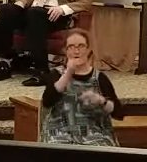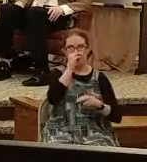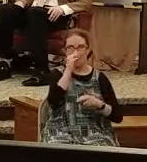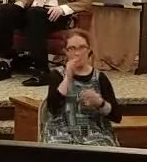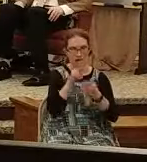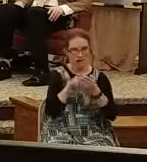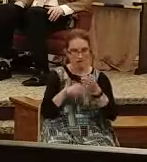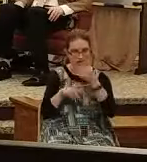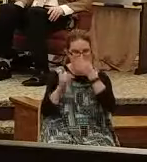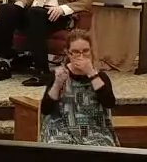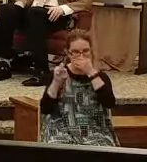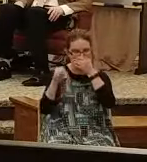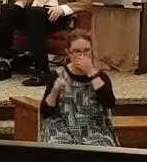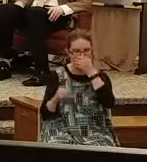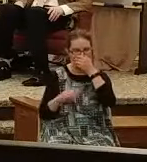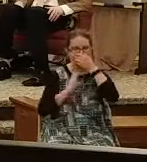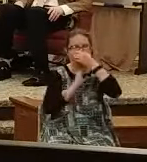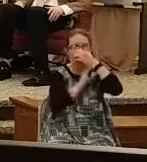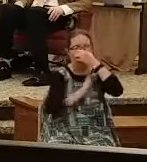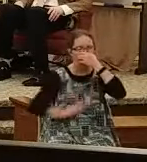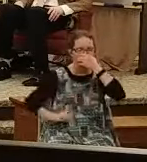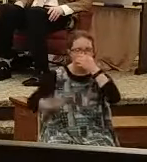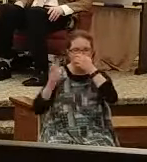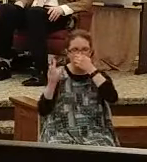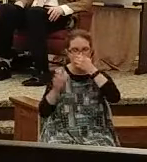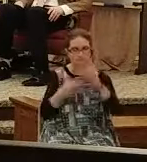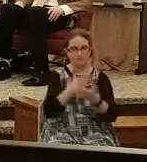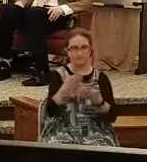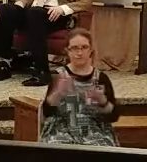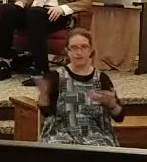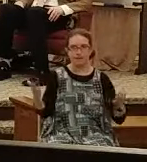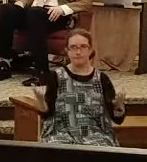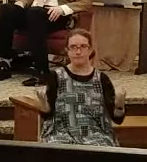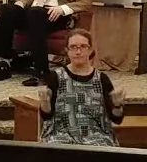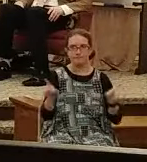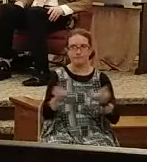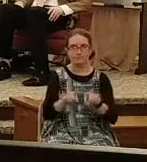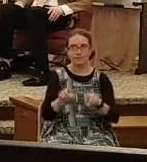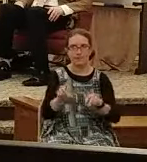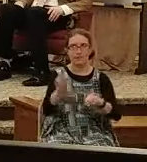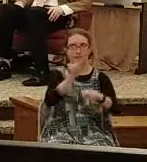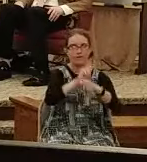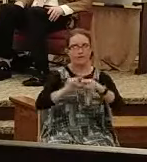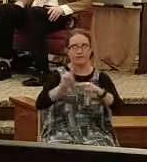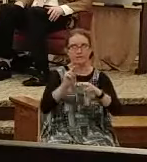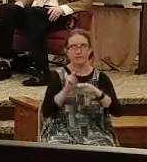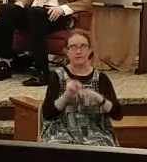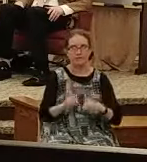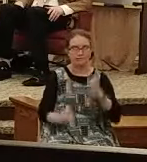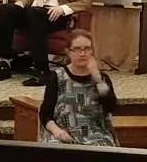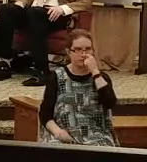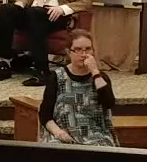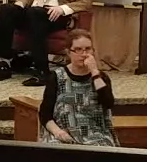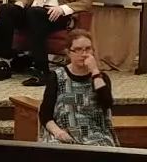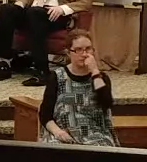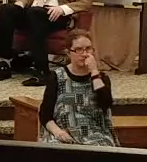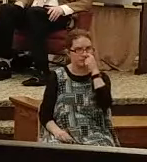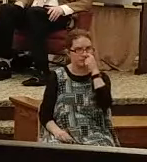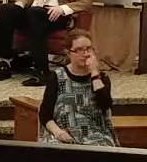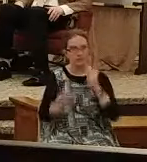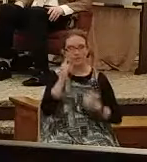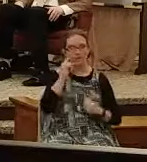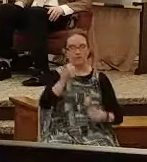study out the temptation of Christ, amen, those three things are exactly what he used. Amen. The lust of the flesh, the lust